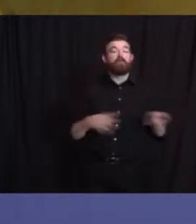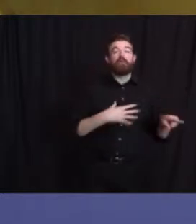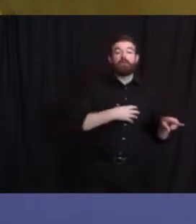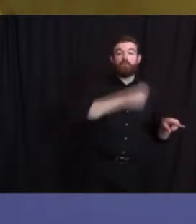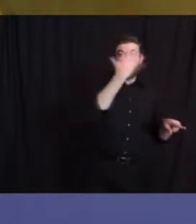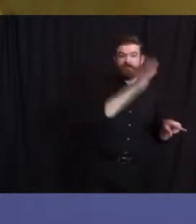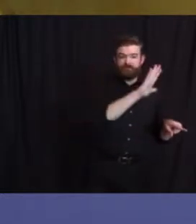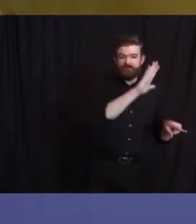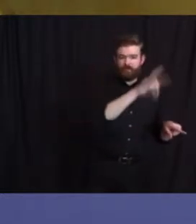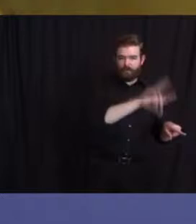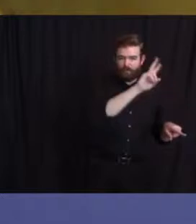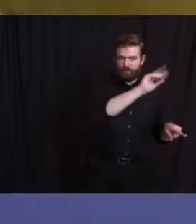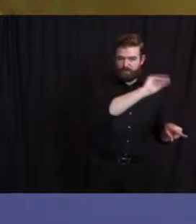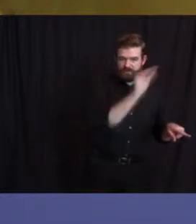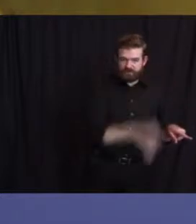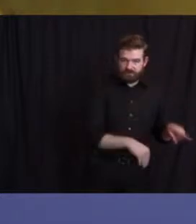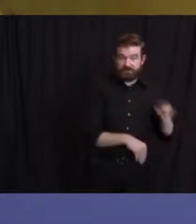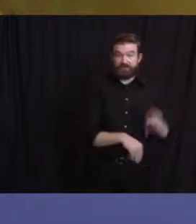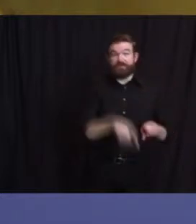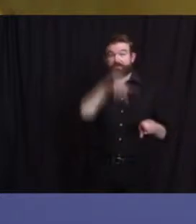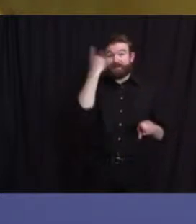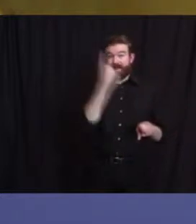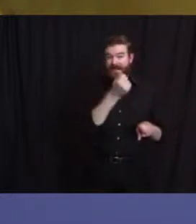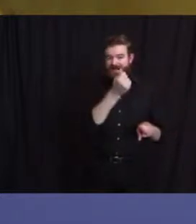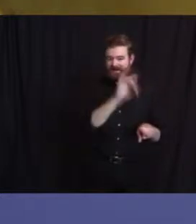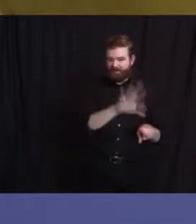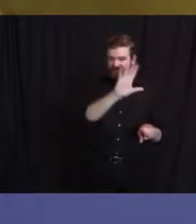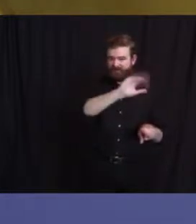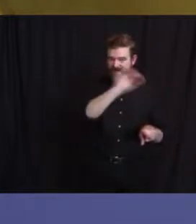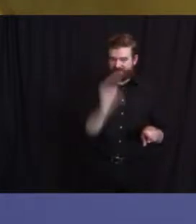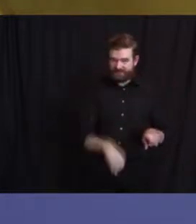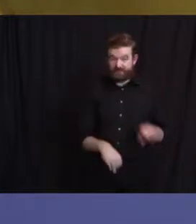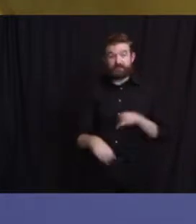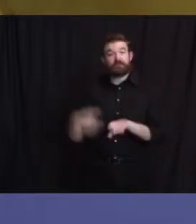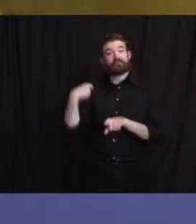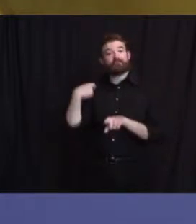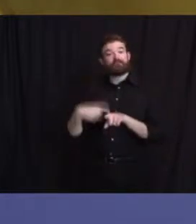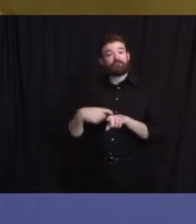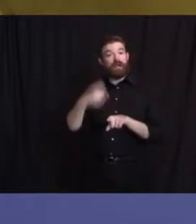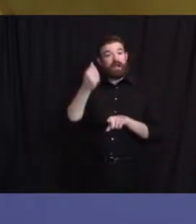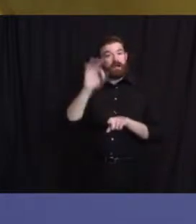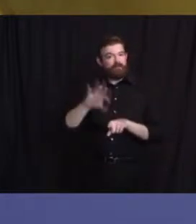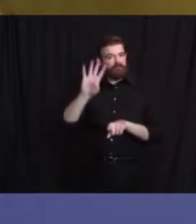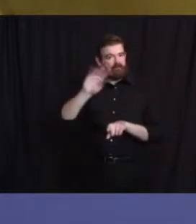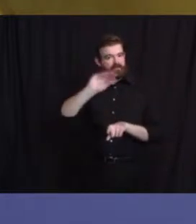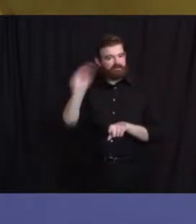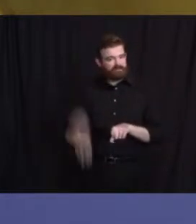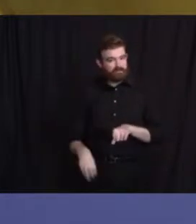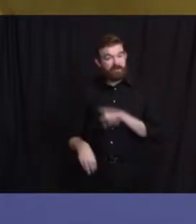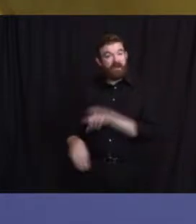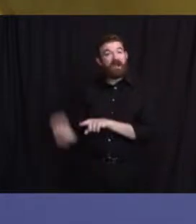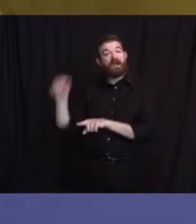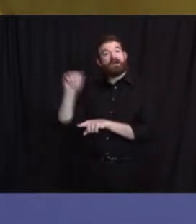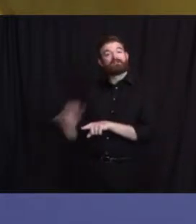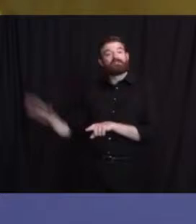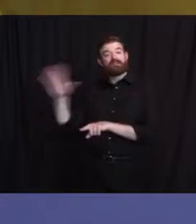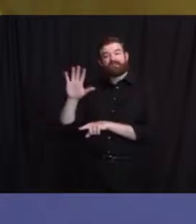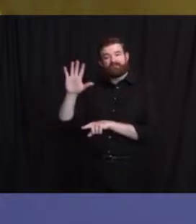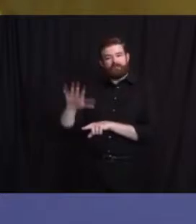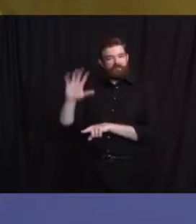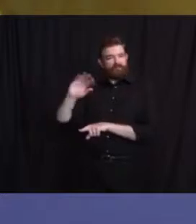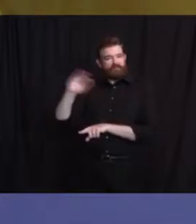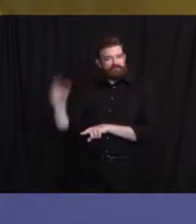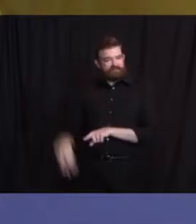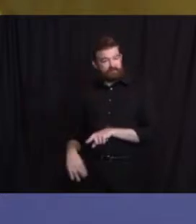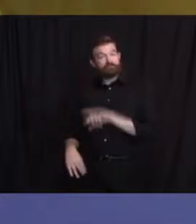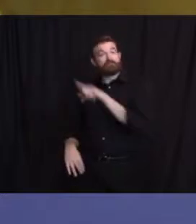53.2, Black, 18.5, Hispanic, 19.4, Asian, 5.5, and other